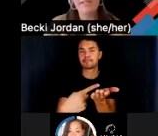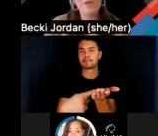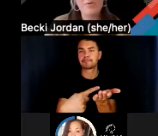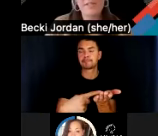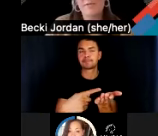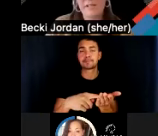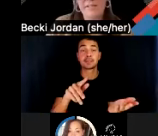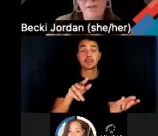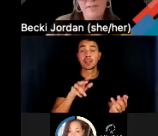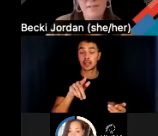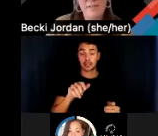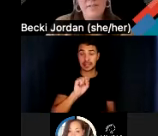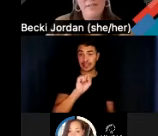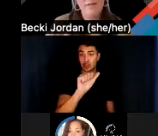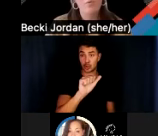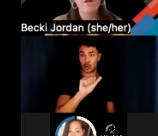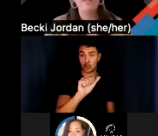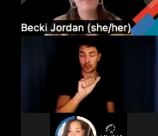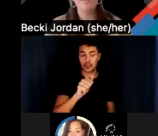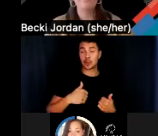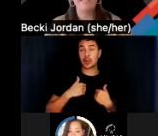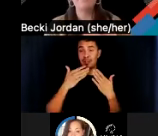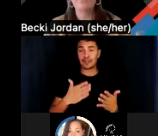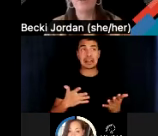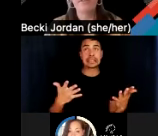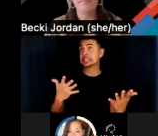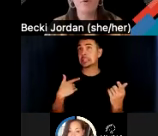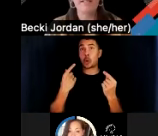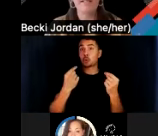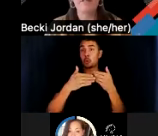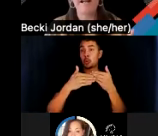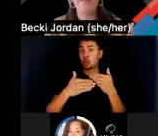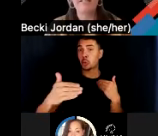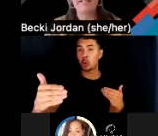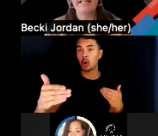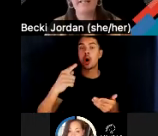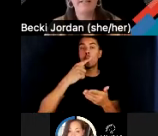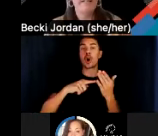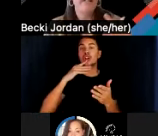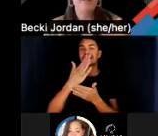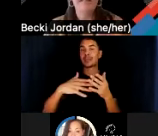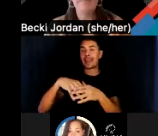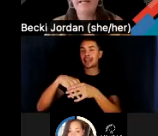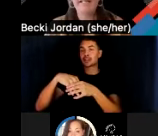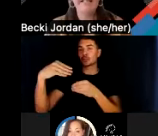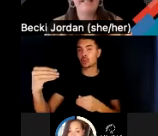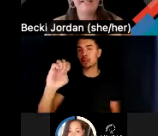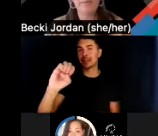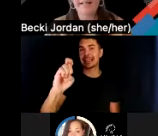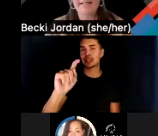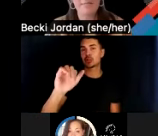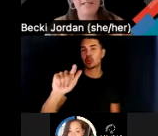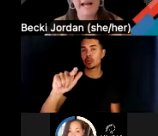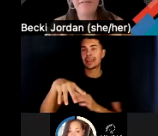responding to a sexual assault. What are some of those external supports that survivors need? Could be immediately,